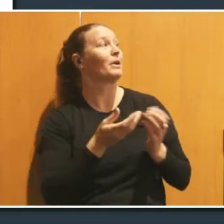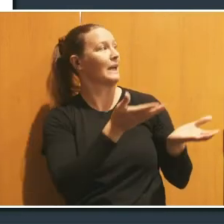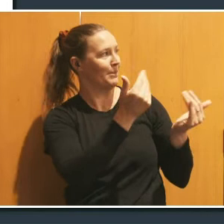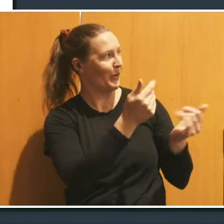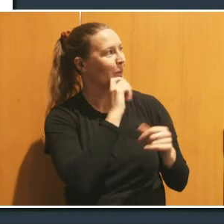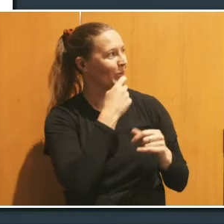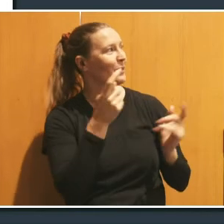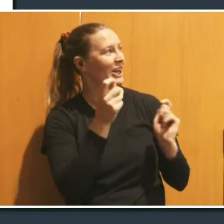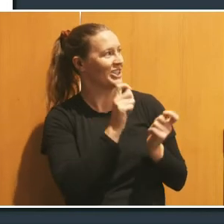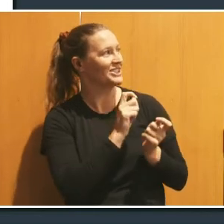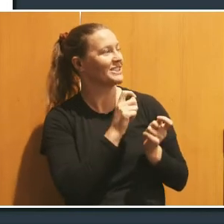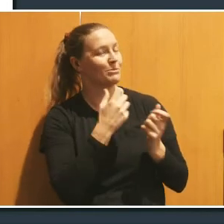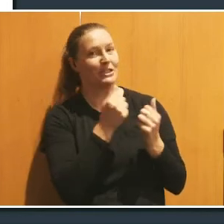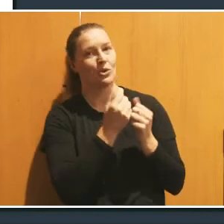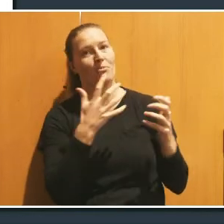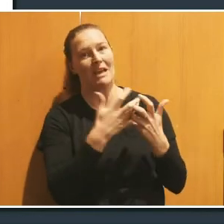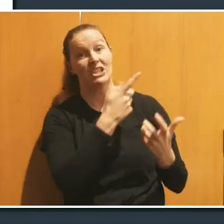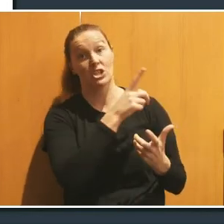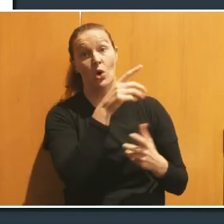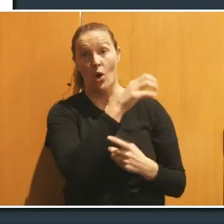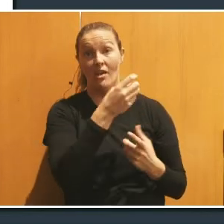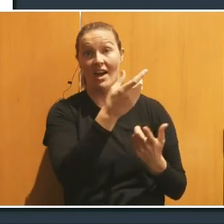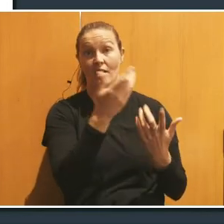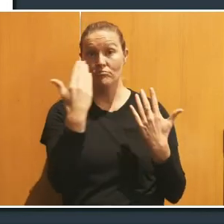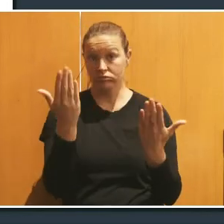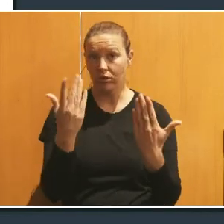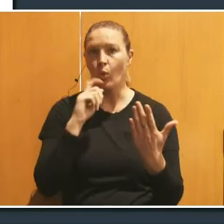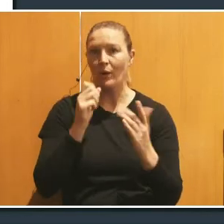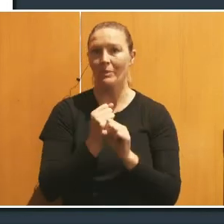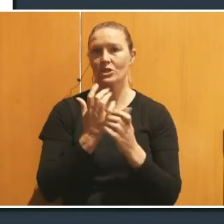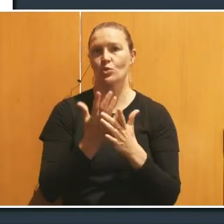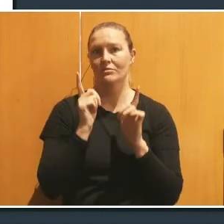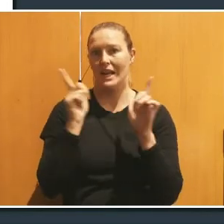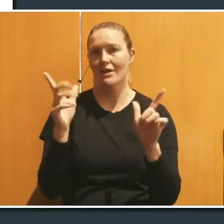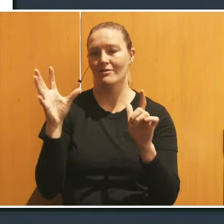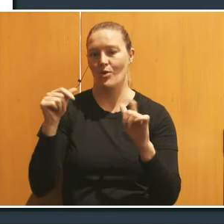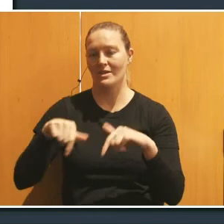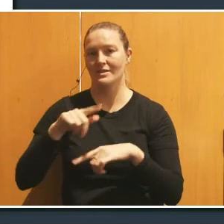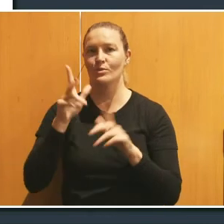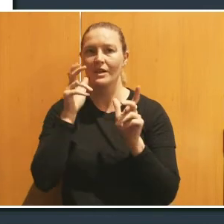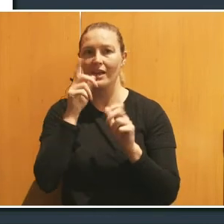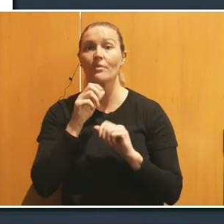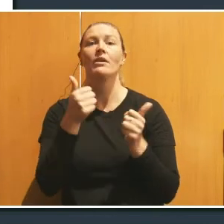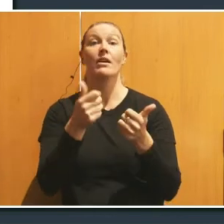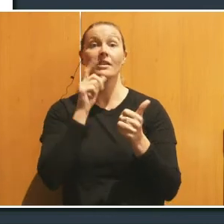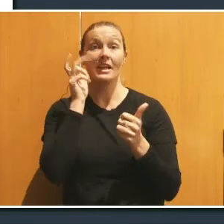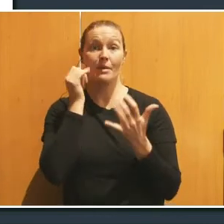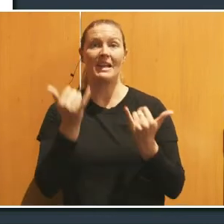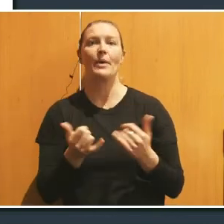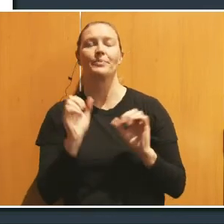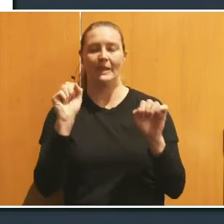Okay, we'll adjust at our end, Oliver. So if you talk, we'll increase the volume from our side. Okay, can you hear me